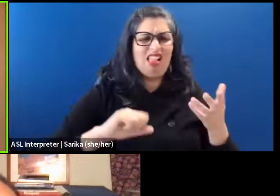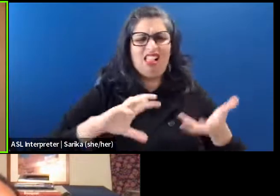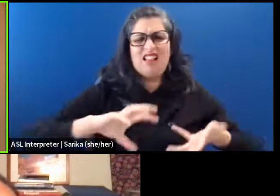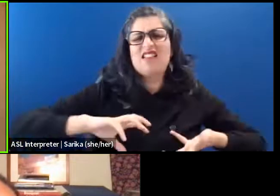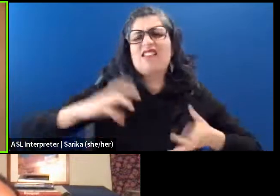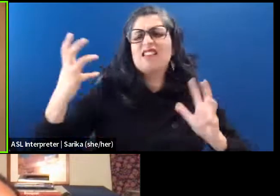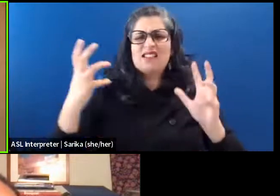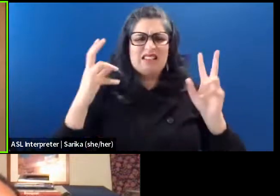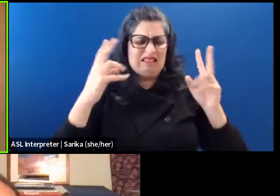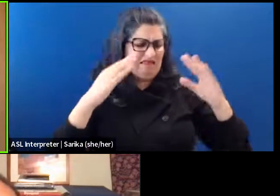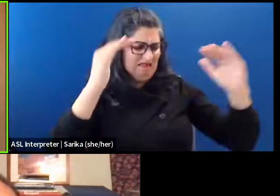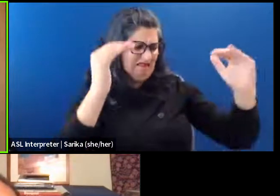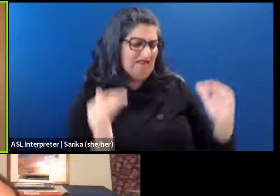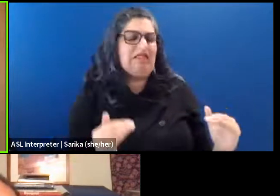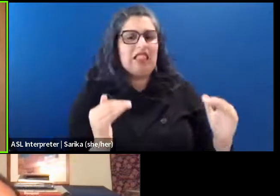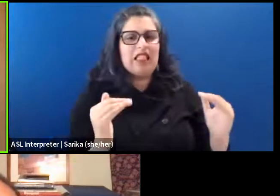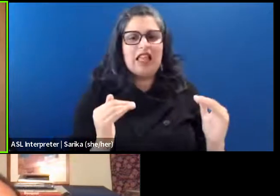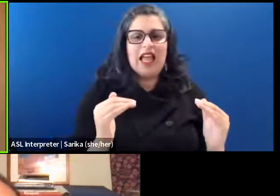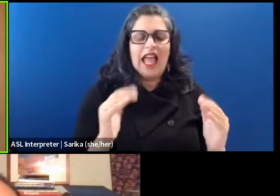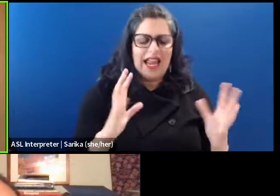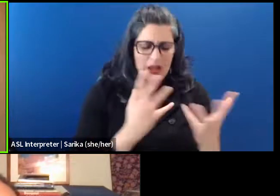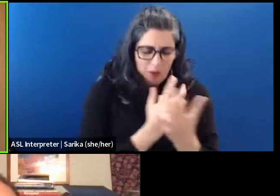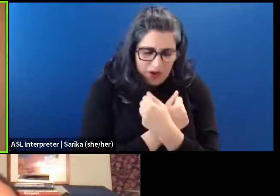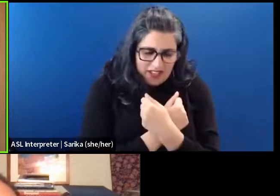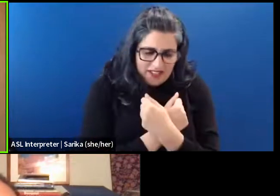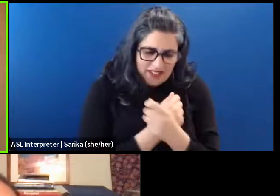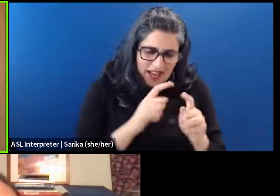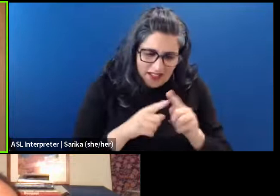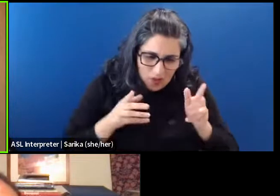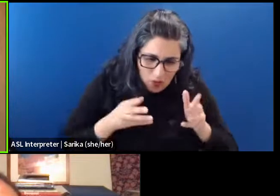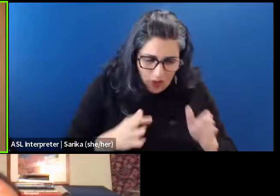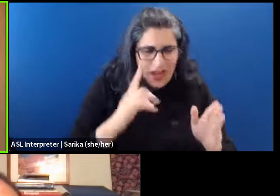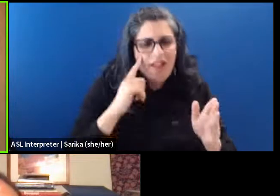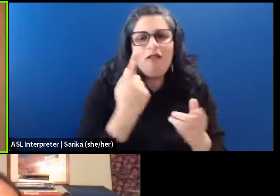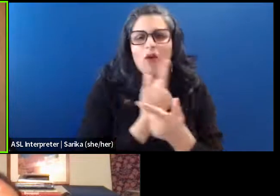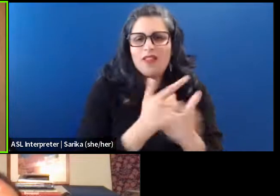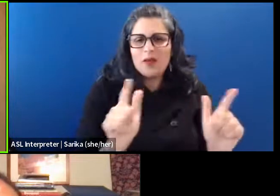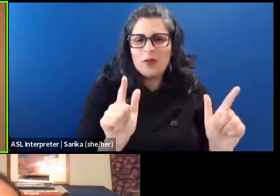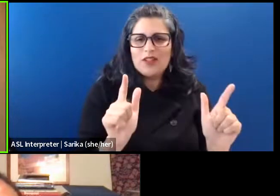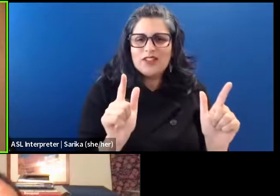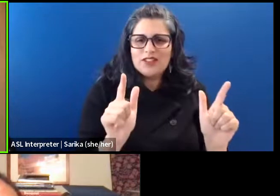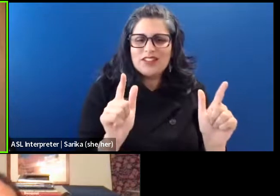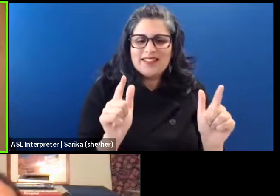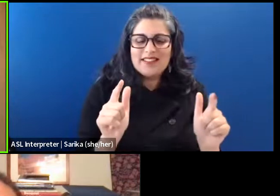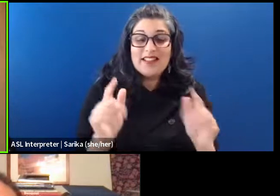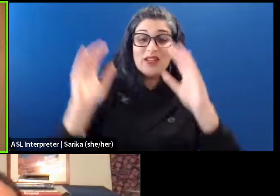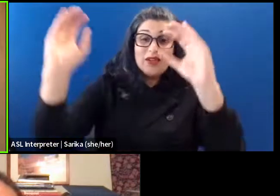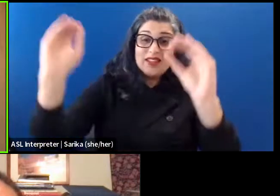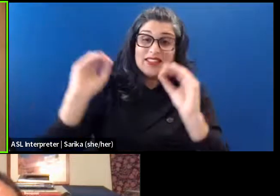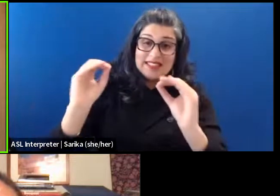to embrace it as a vehicle for liberation. And these teachings